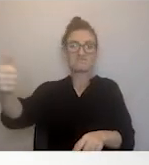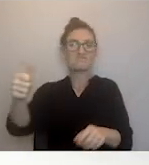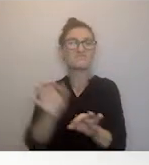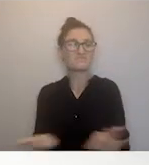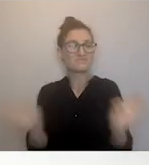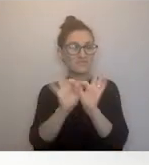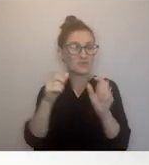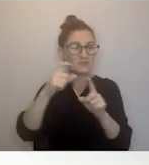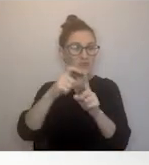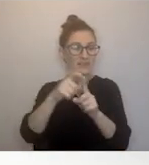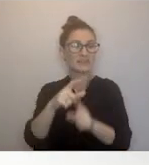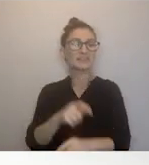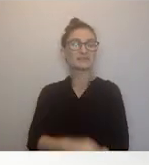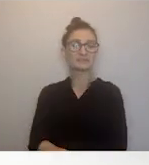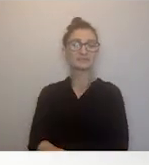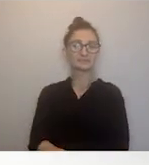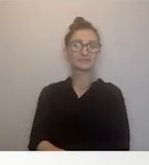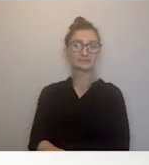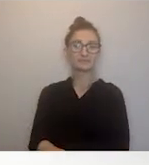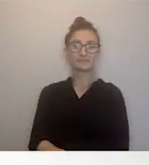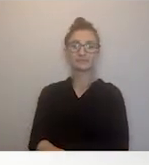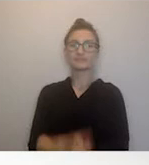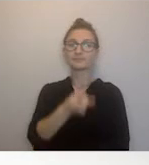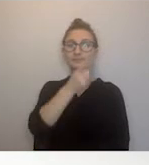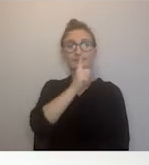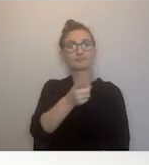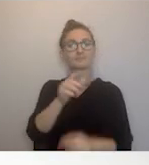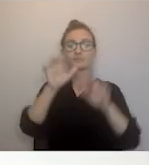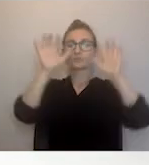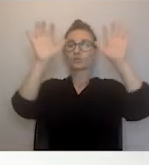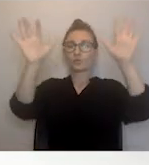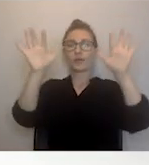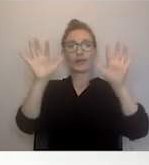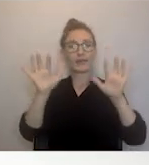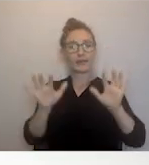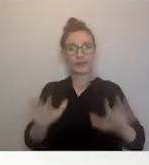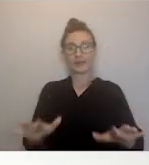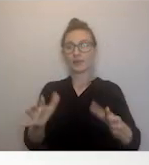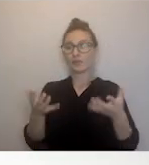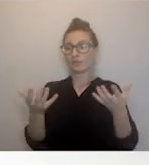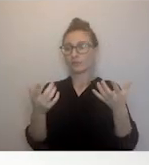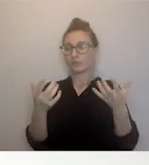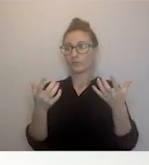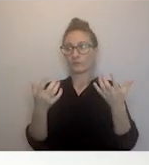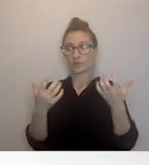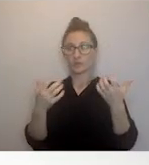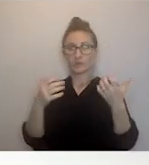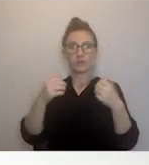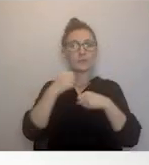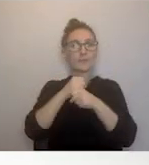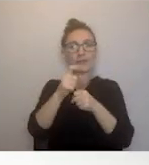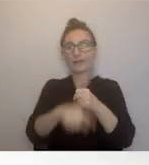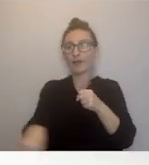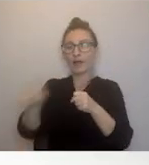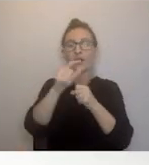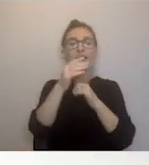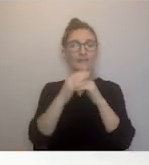that, absolutely, that is an important word, and throw it into the poem. So really great, especially for building those big